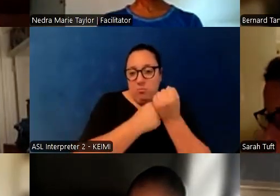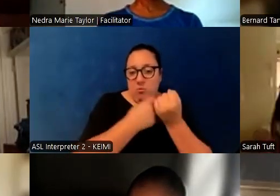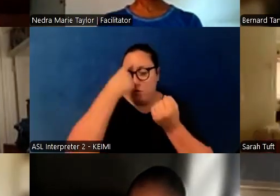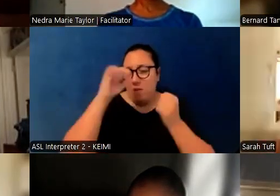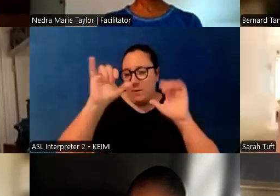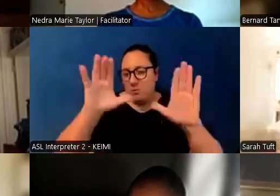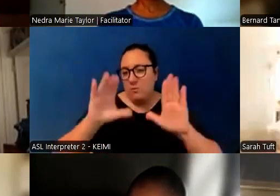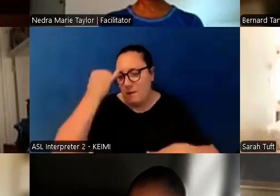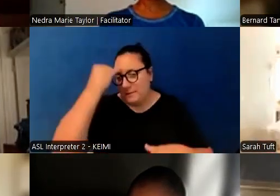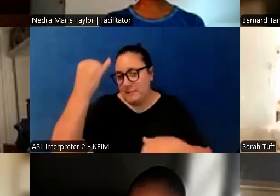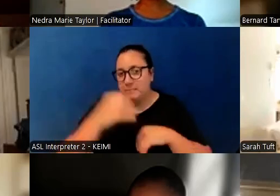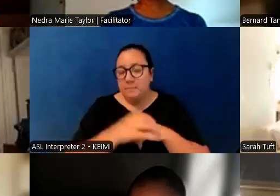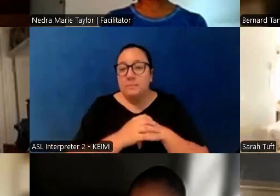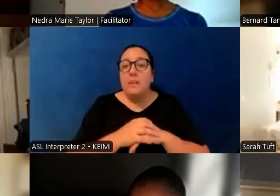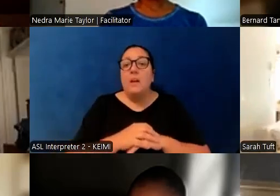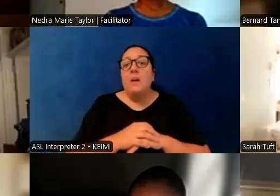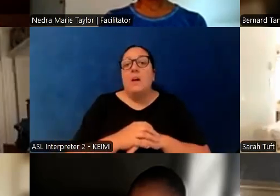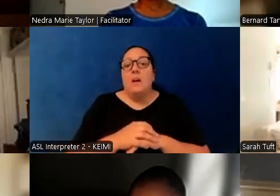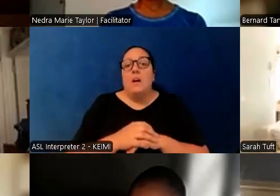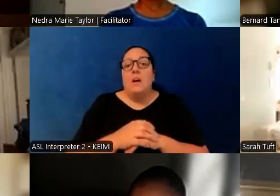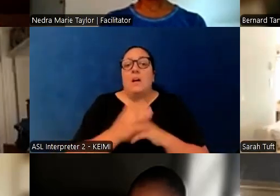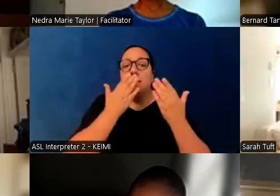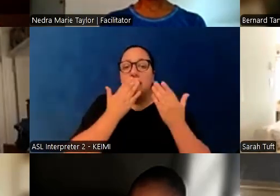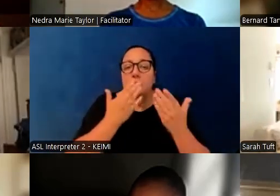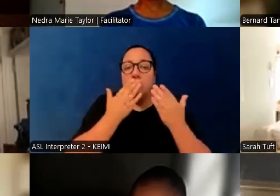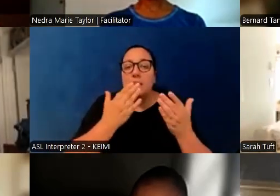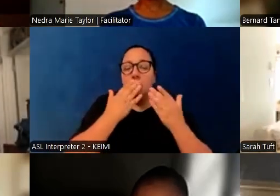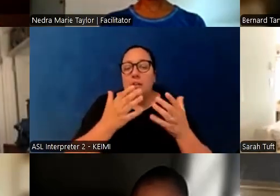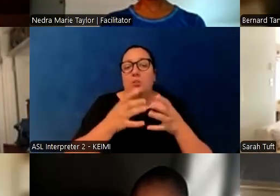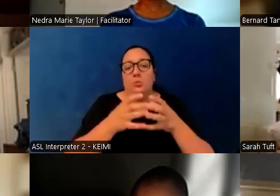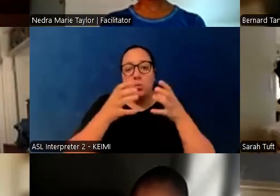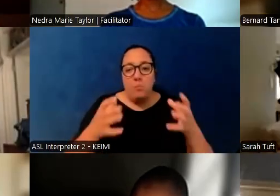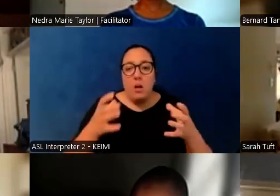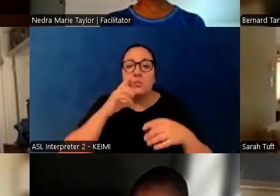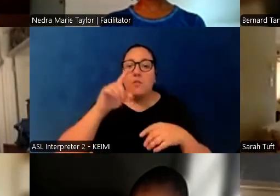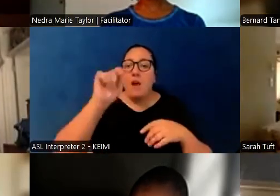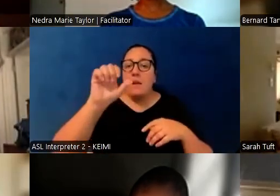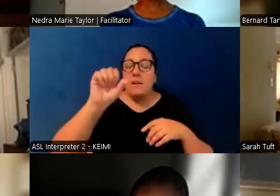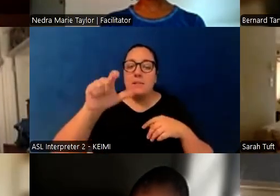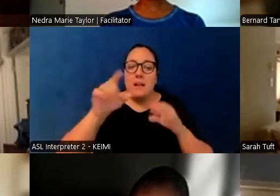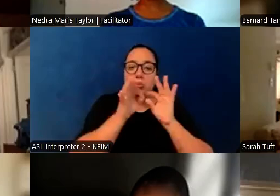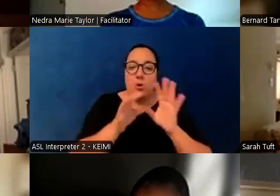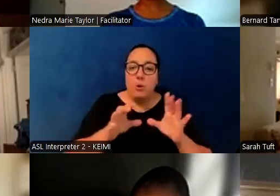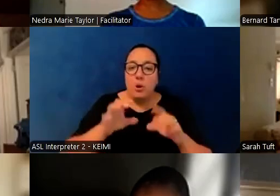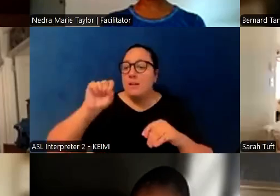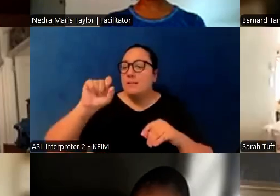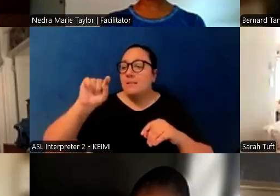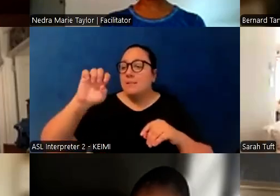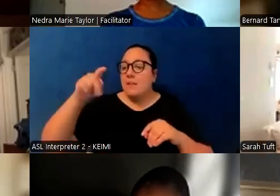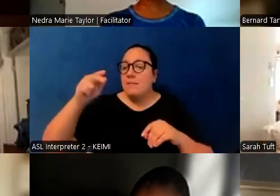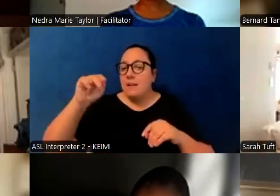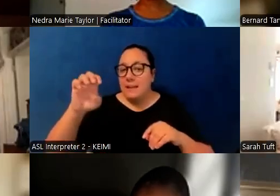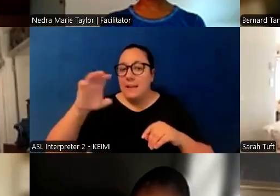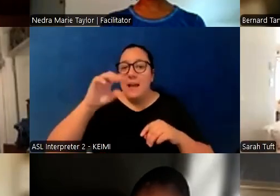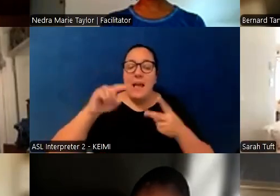wonderful. I am just gonna say thank you so, so much to our ASL interpreter, Stephanie and Cami, and